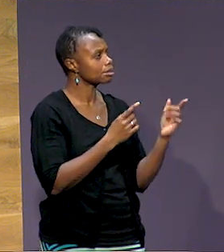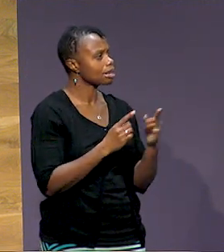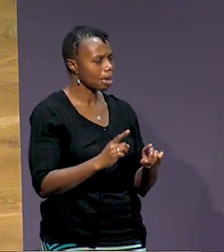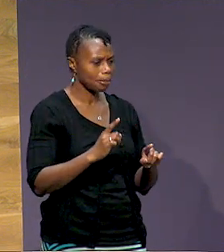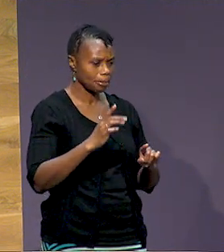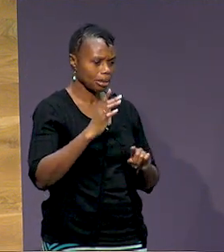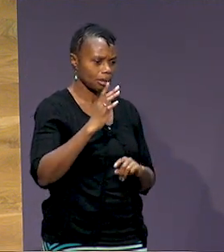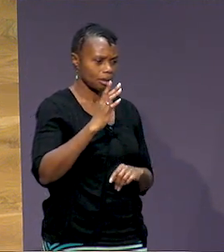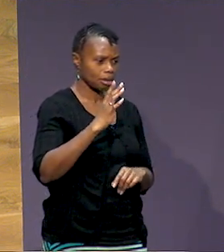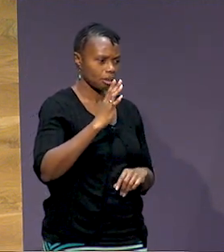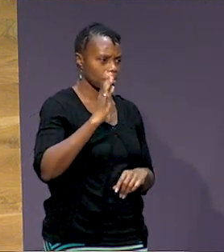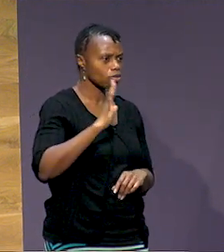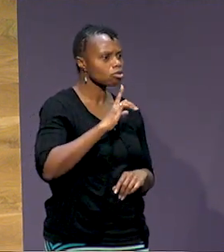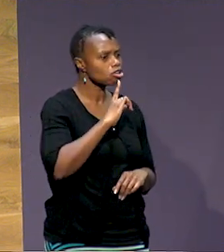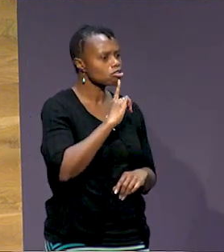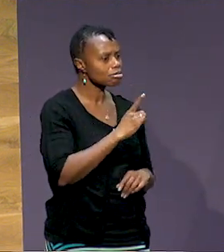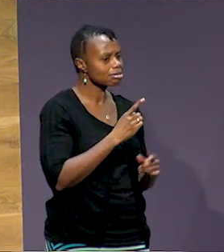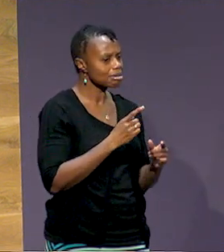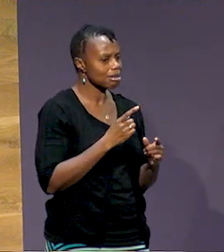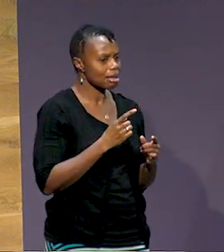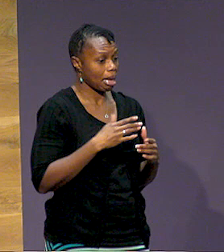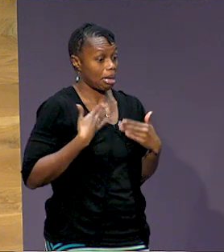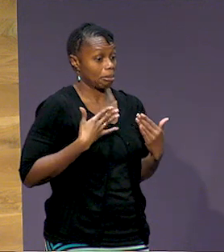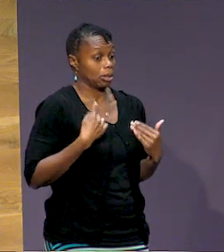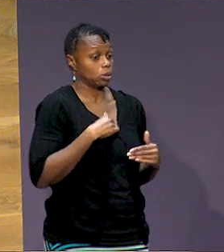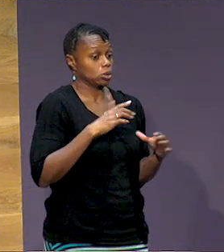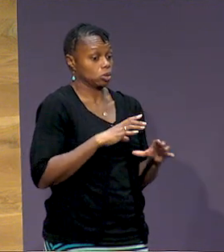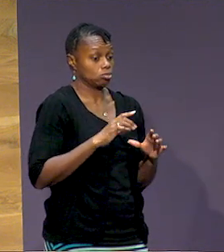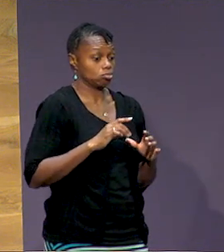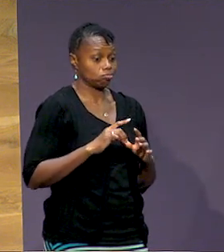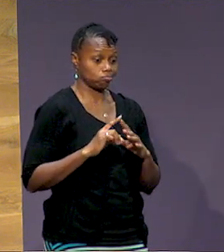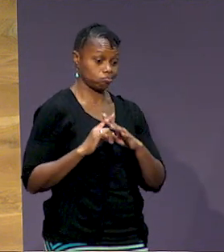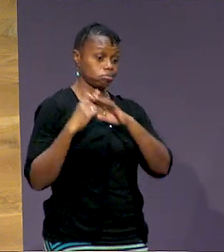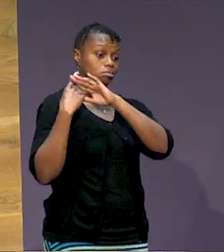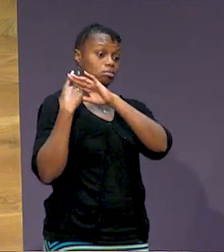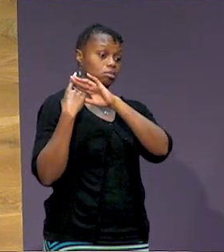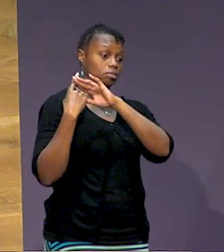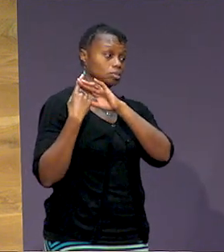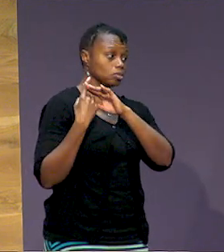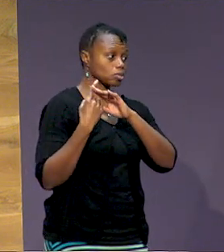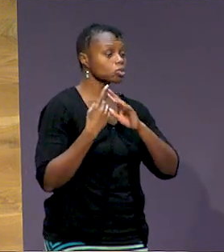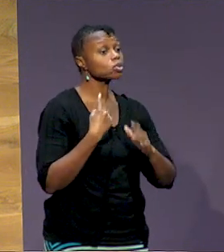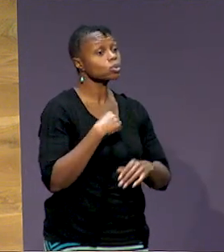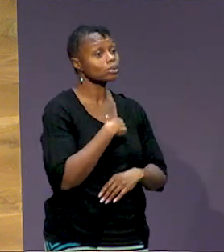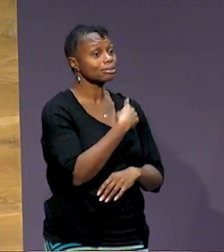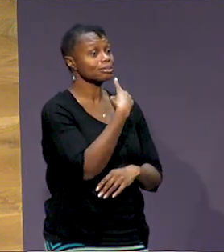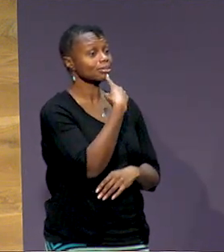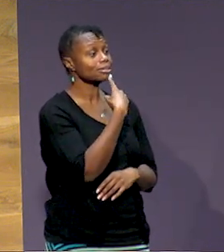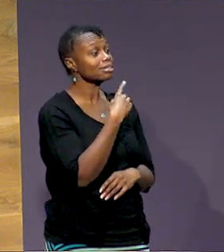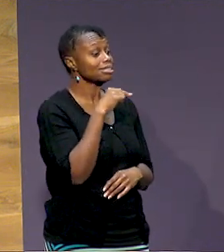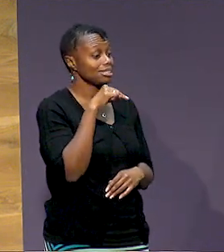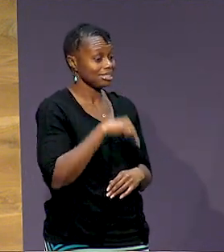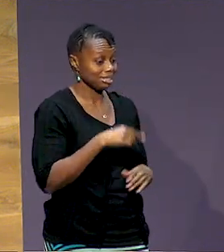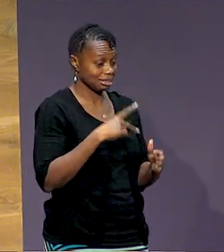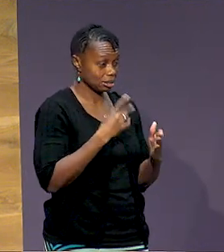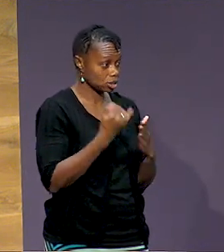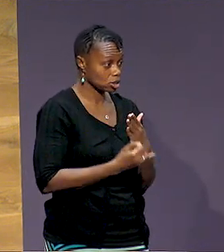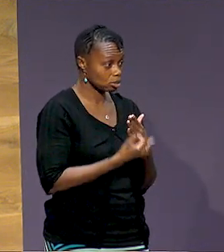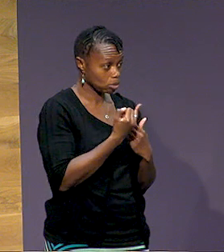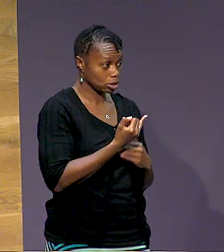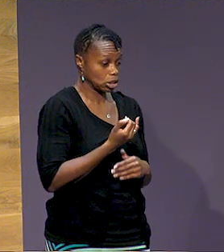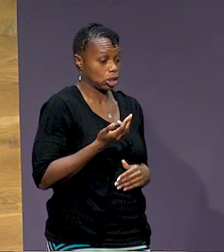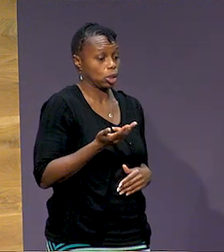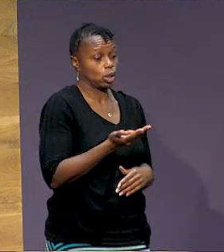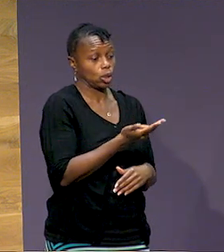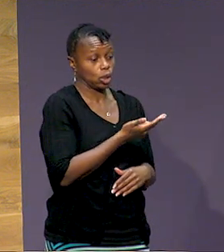and I'm very glad that we did that from the beginning, is to know, or we said, this is a project where the three of